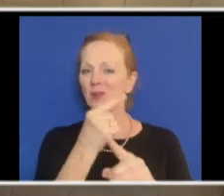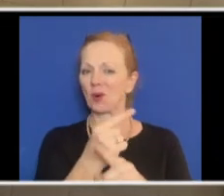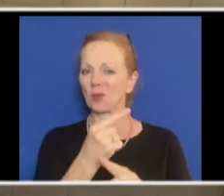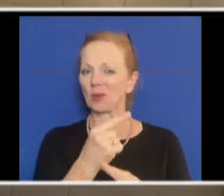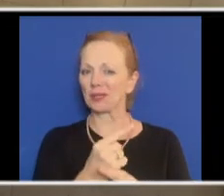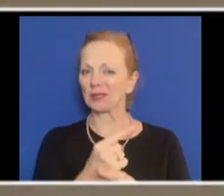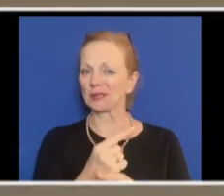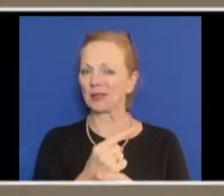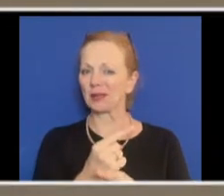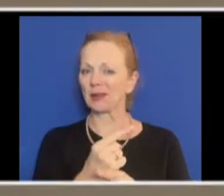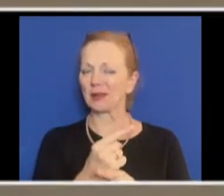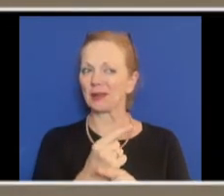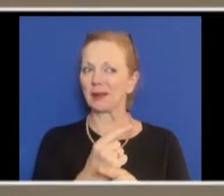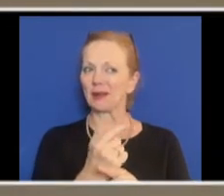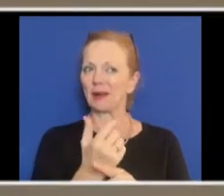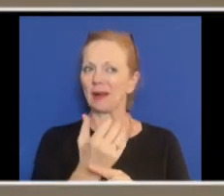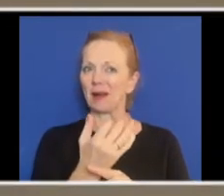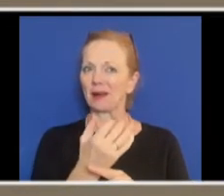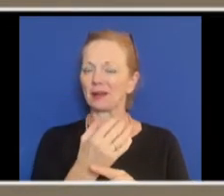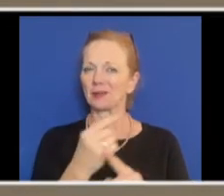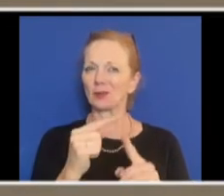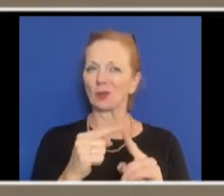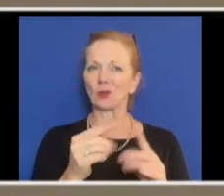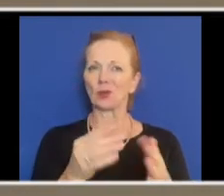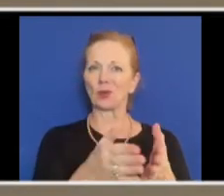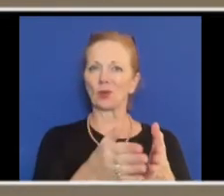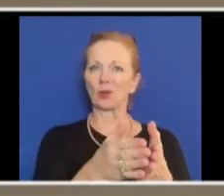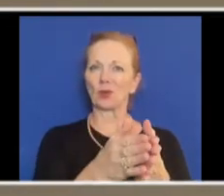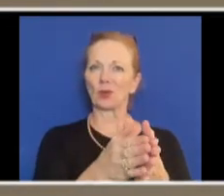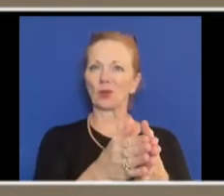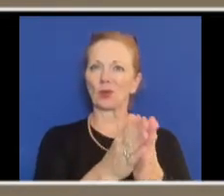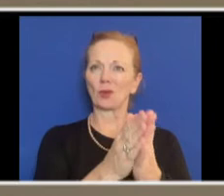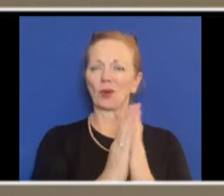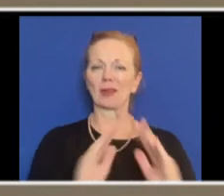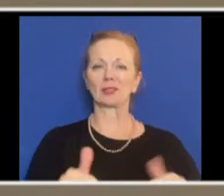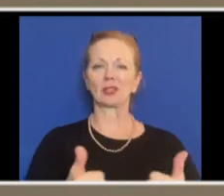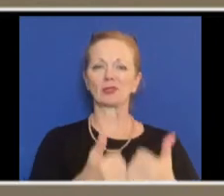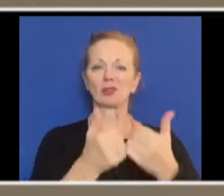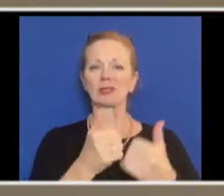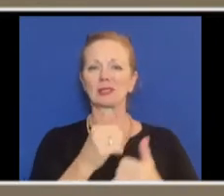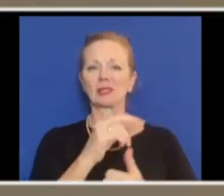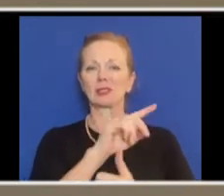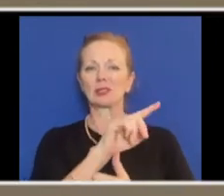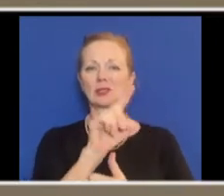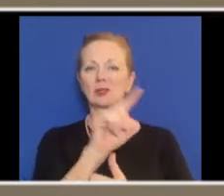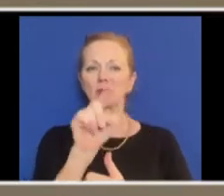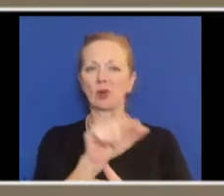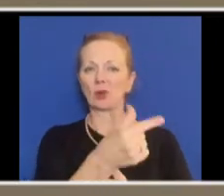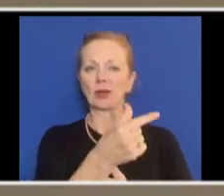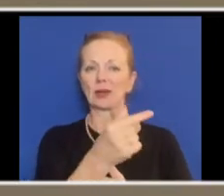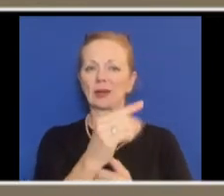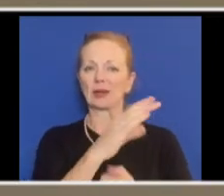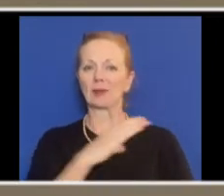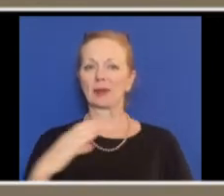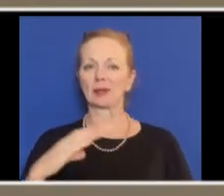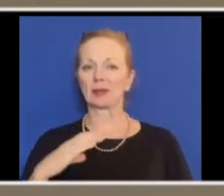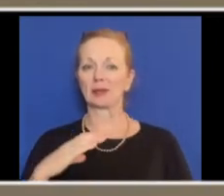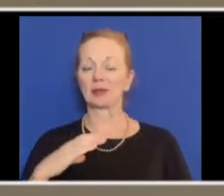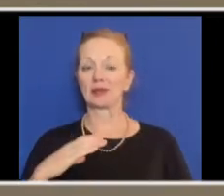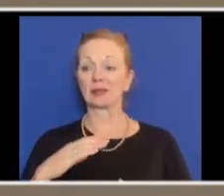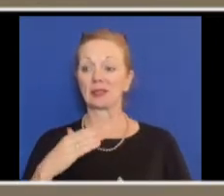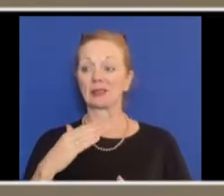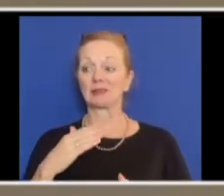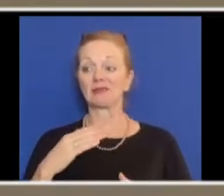of of the request to challenge the zoning committee I think the the Tony committee does a really good